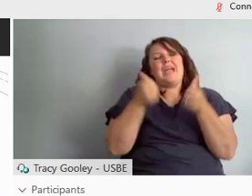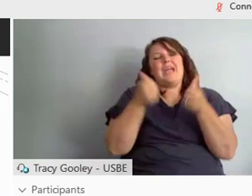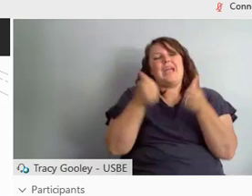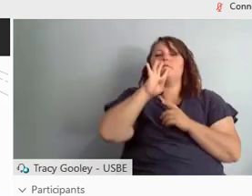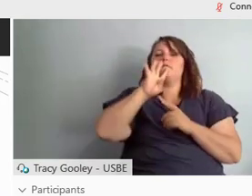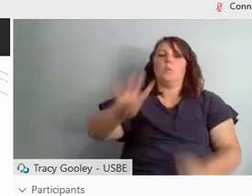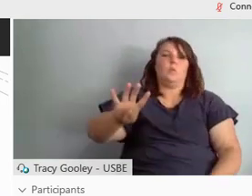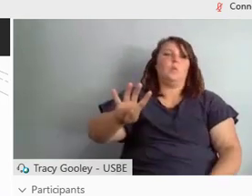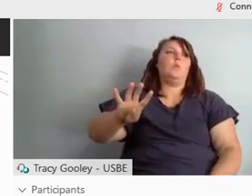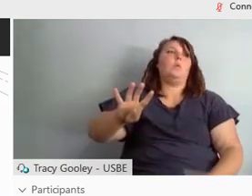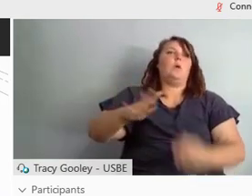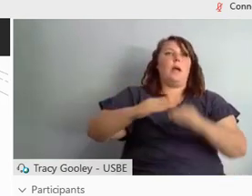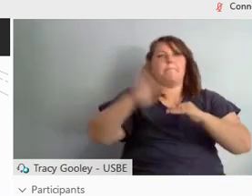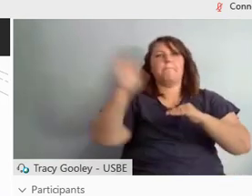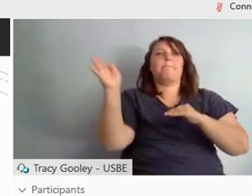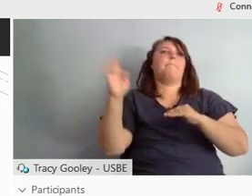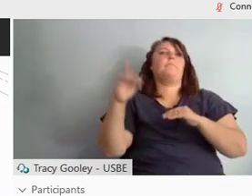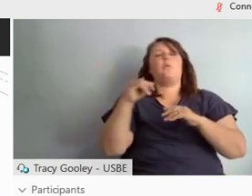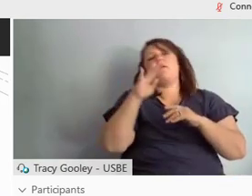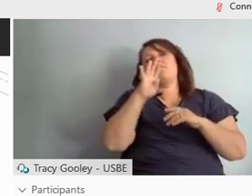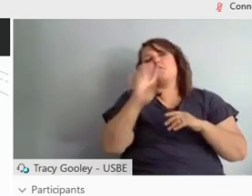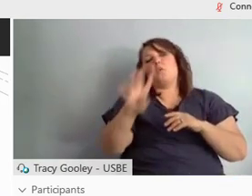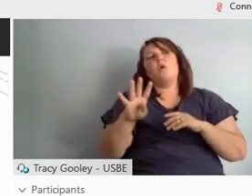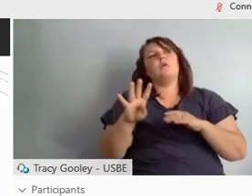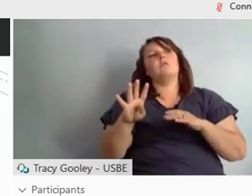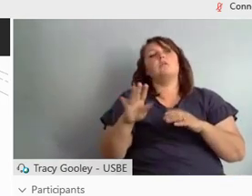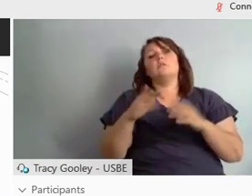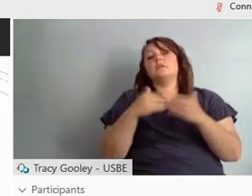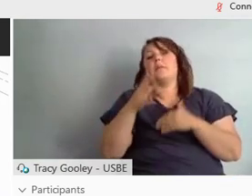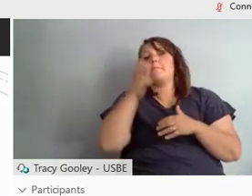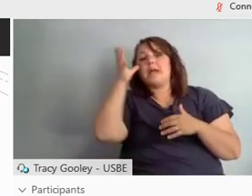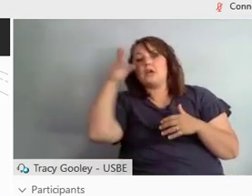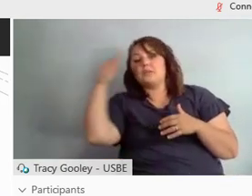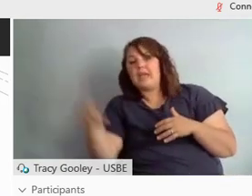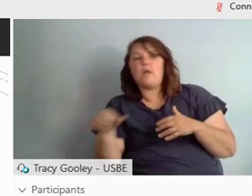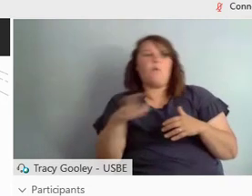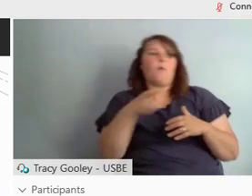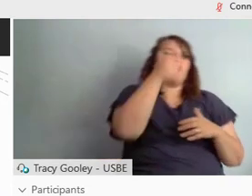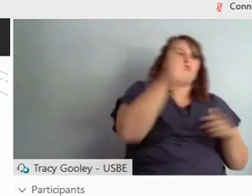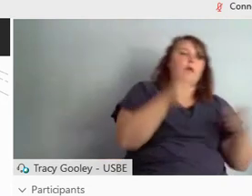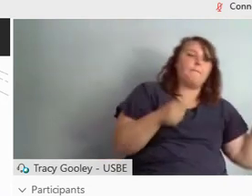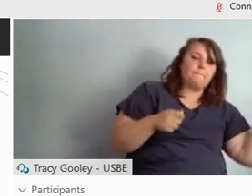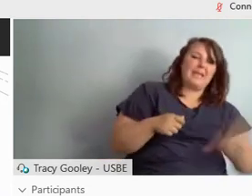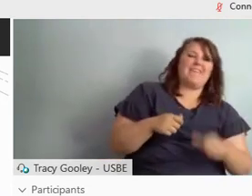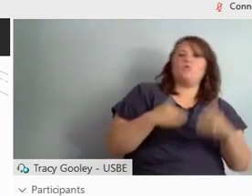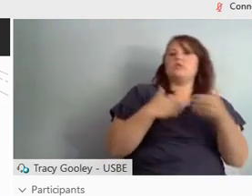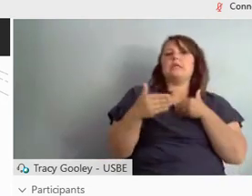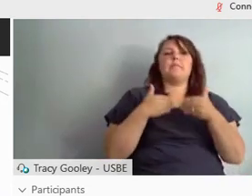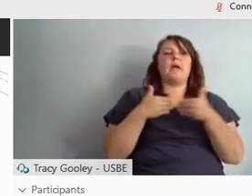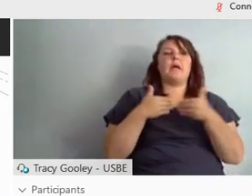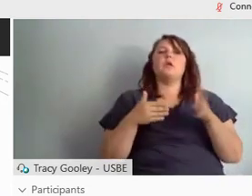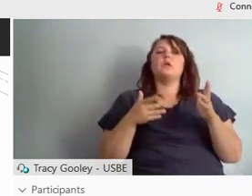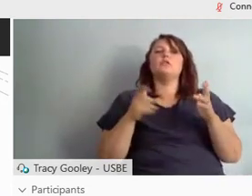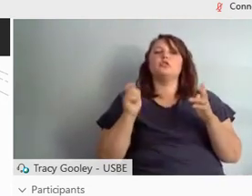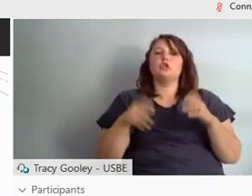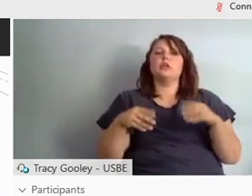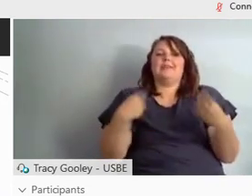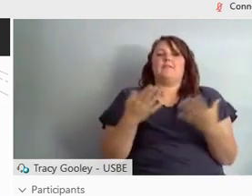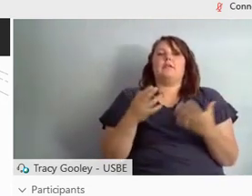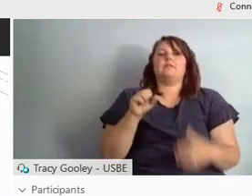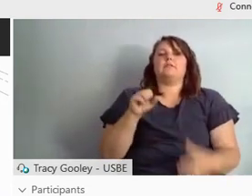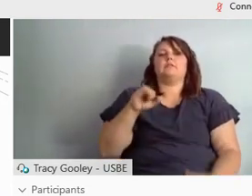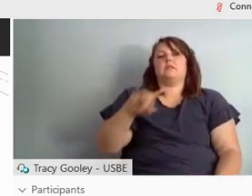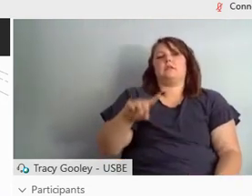attending that high quality program, regardless of funding source, whether parents are paying for them or the grant is paying for their seat, should be assigned